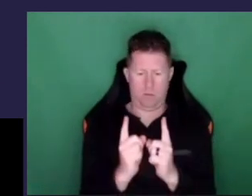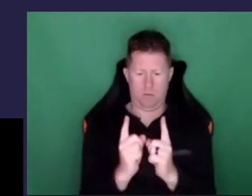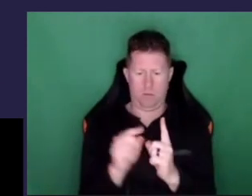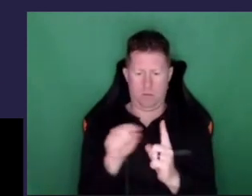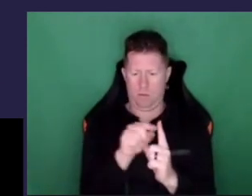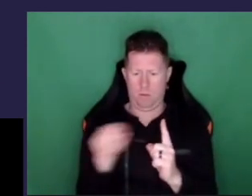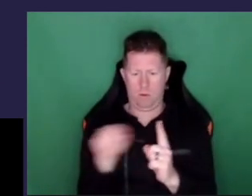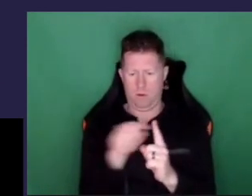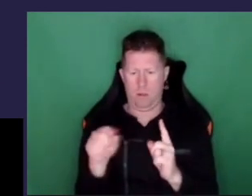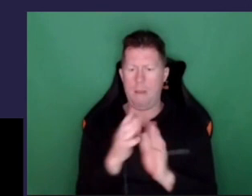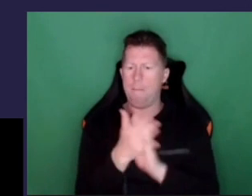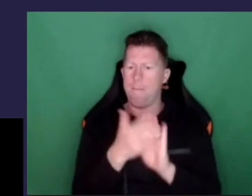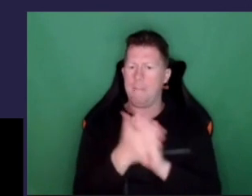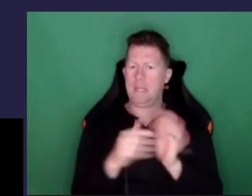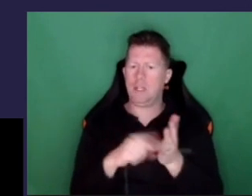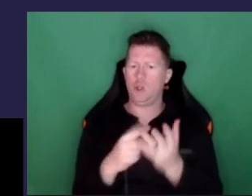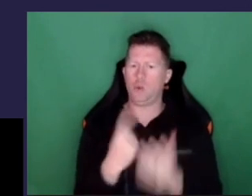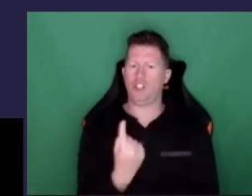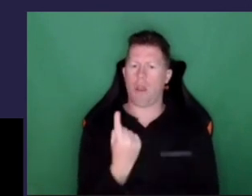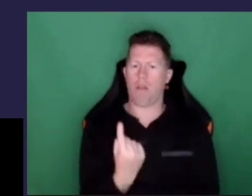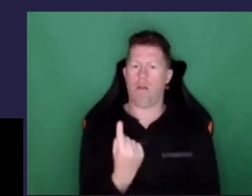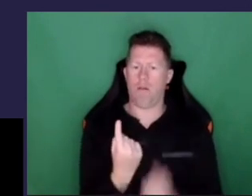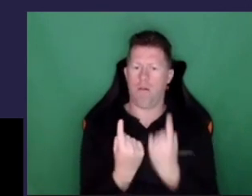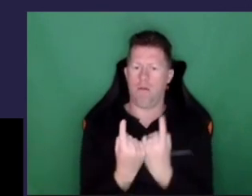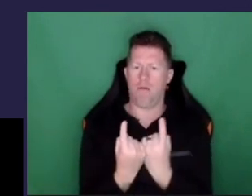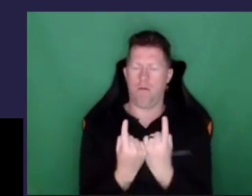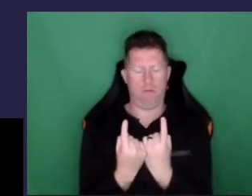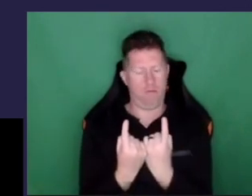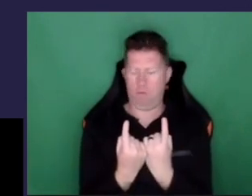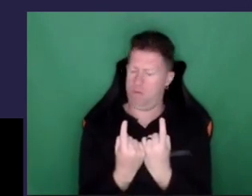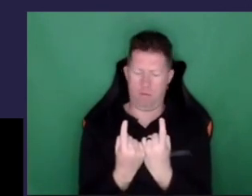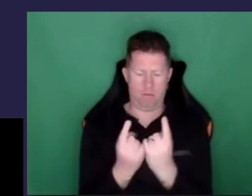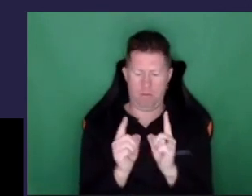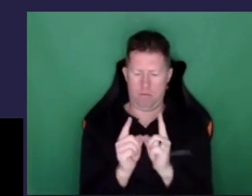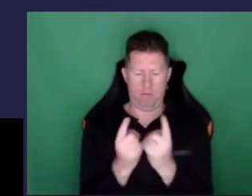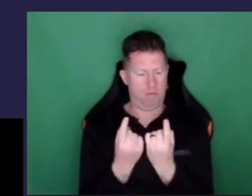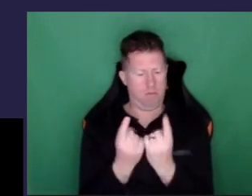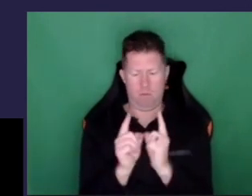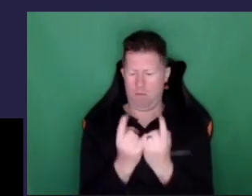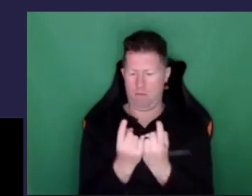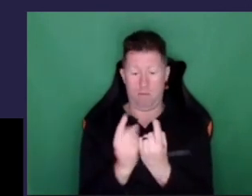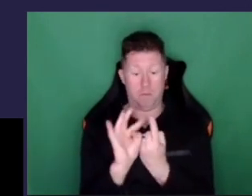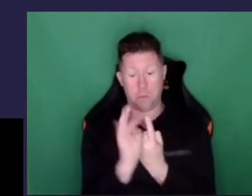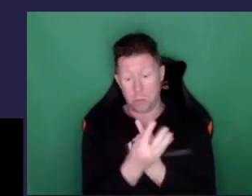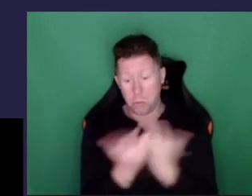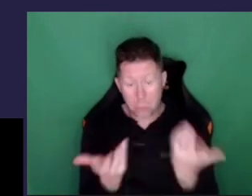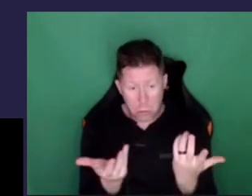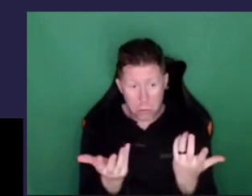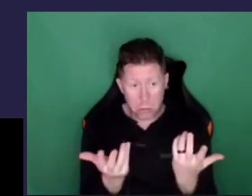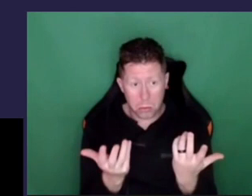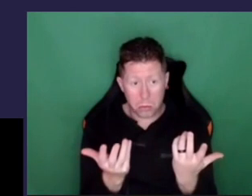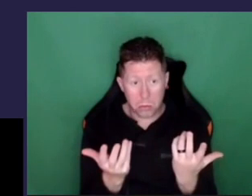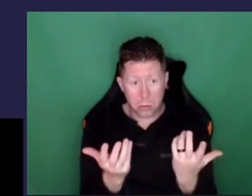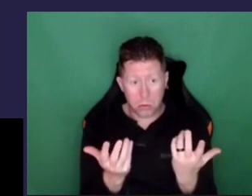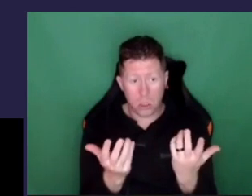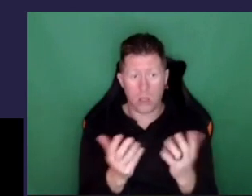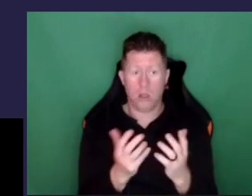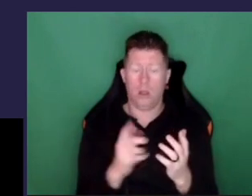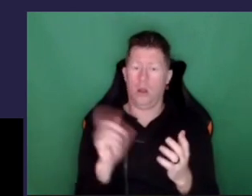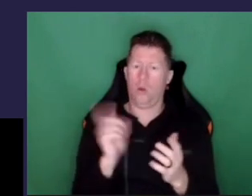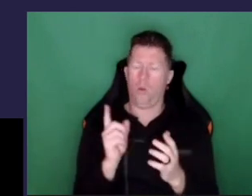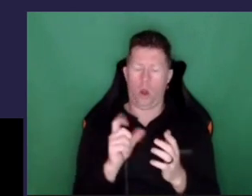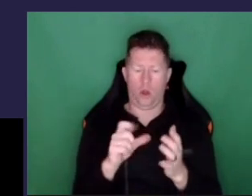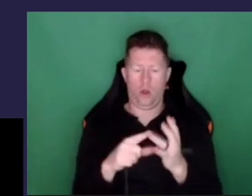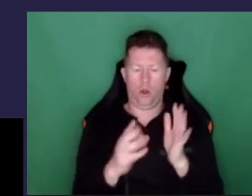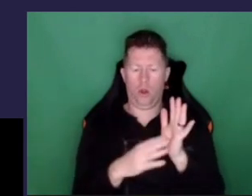And that's a relationship question between two people or a small group of people. What can people come to mean to the common